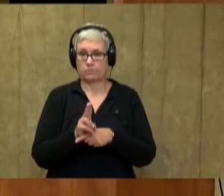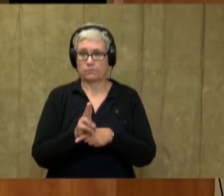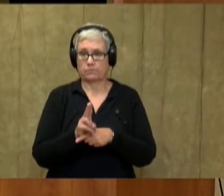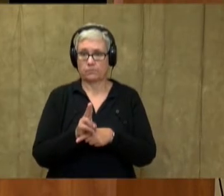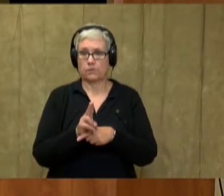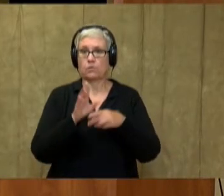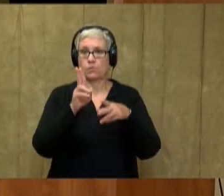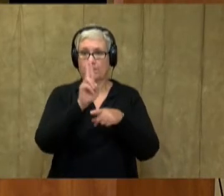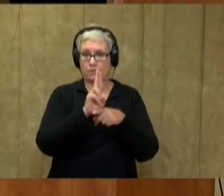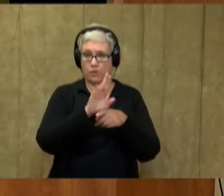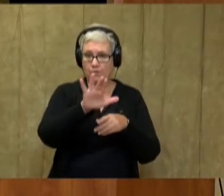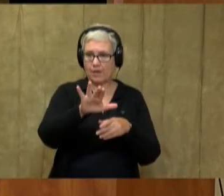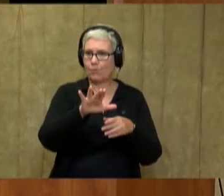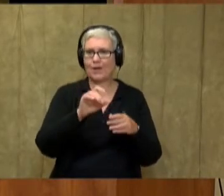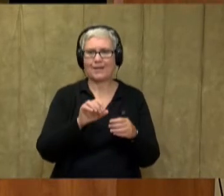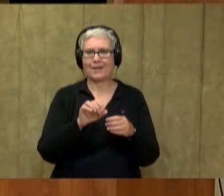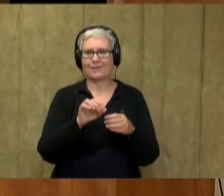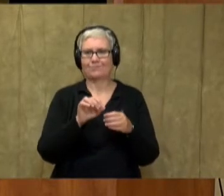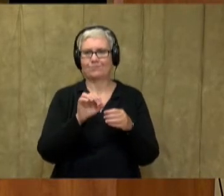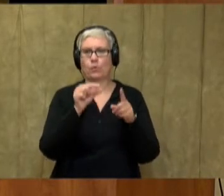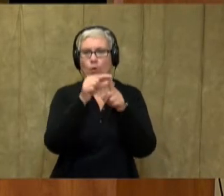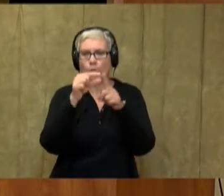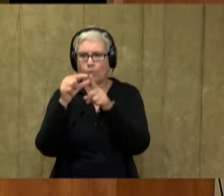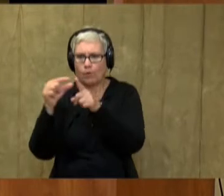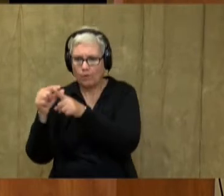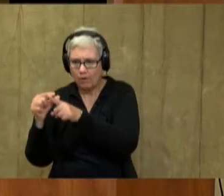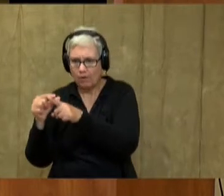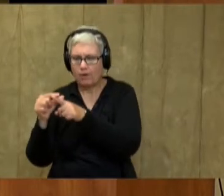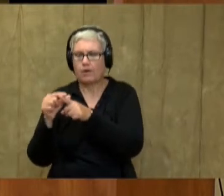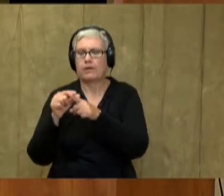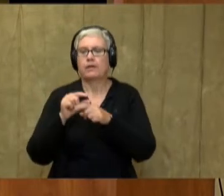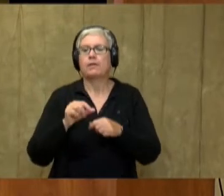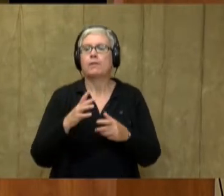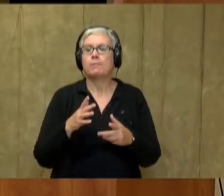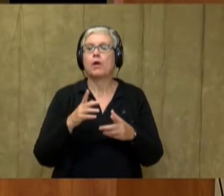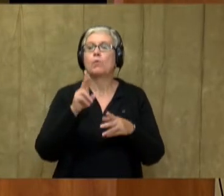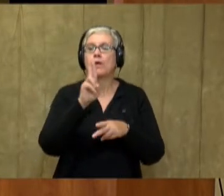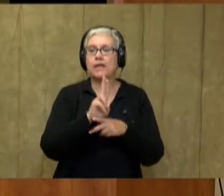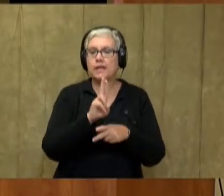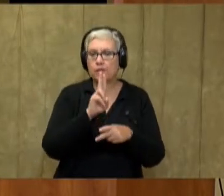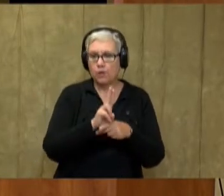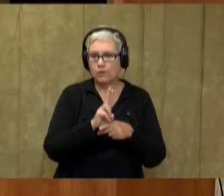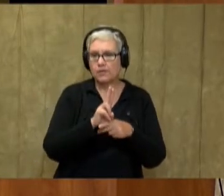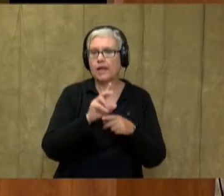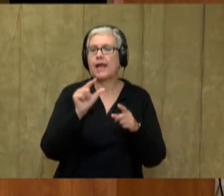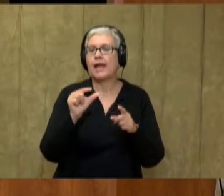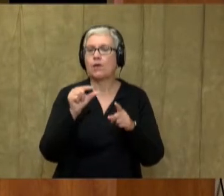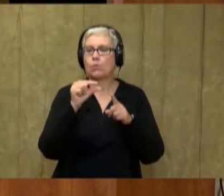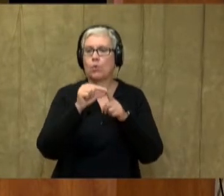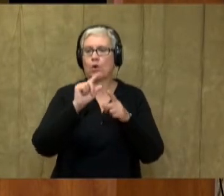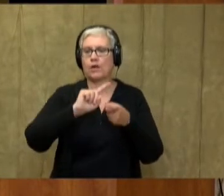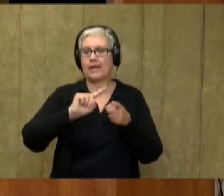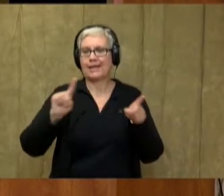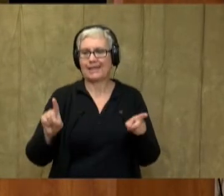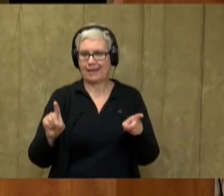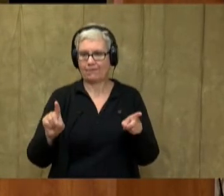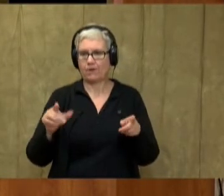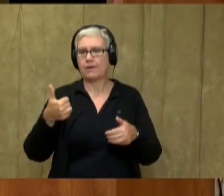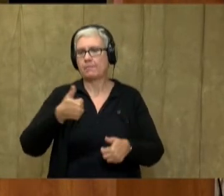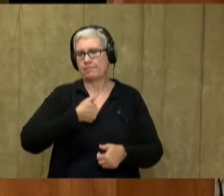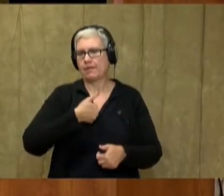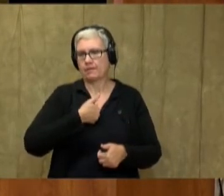haven't directly quoted it, but we have basically went on and used it and reworded it and made it into our